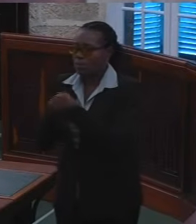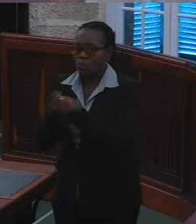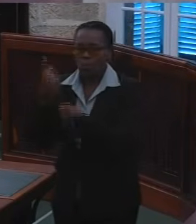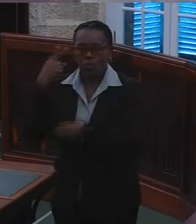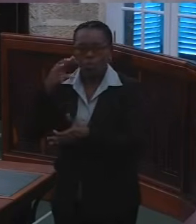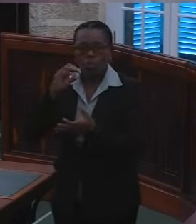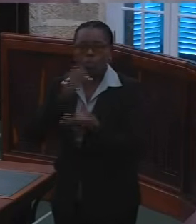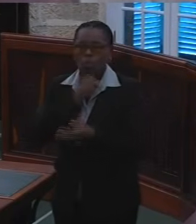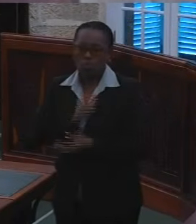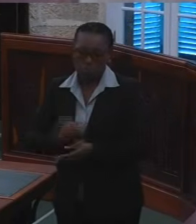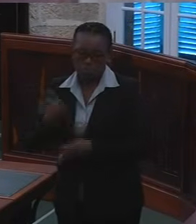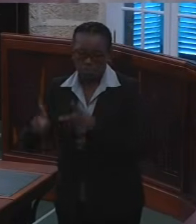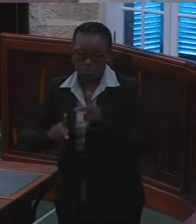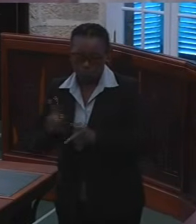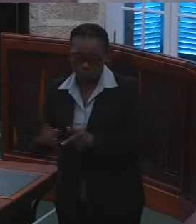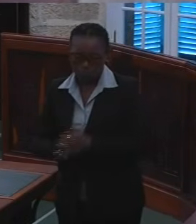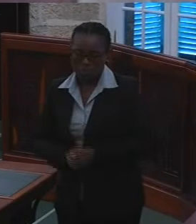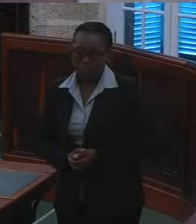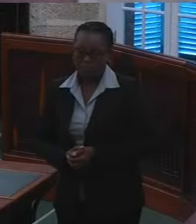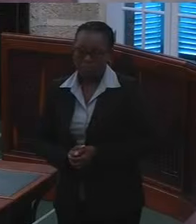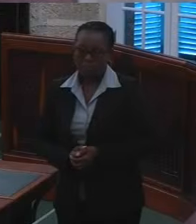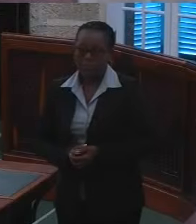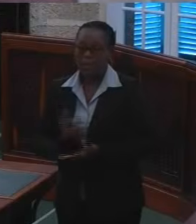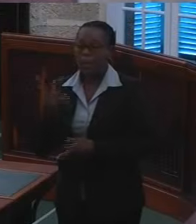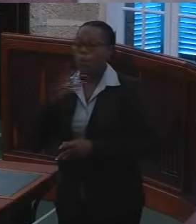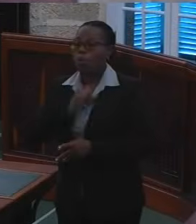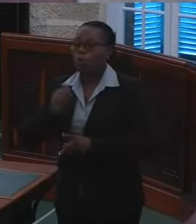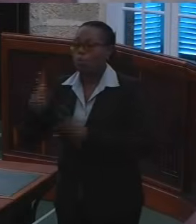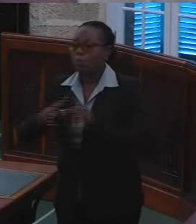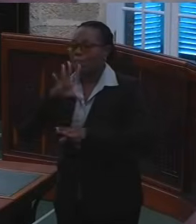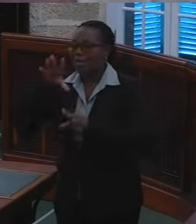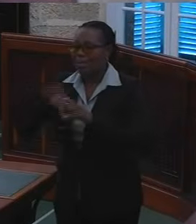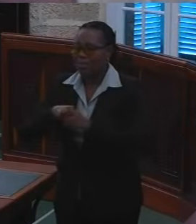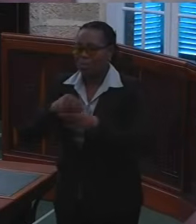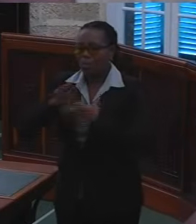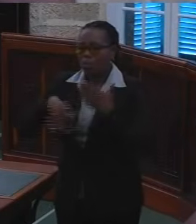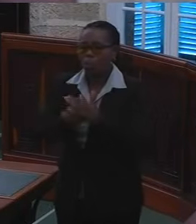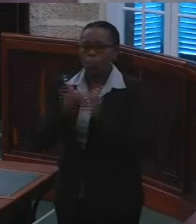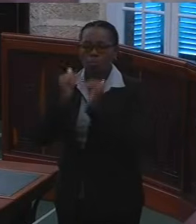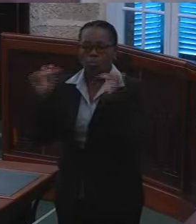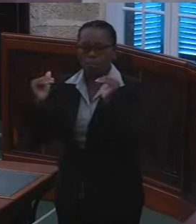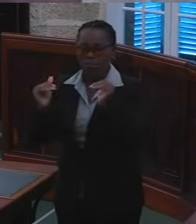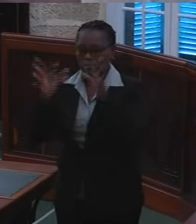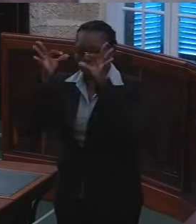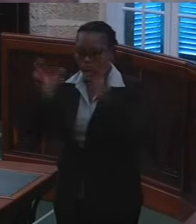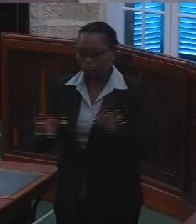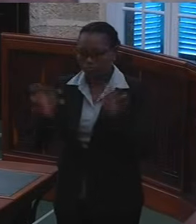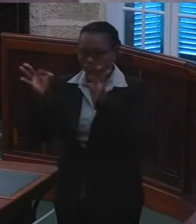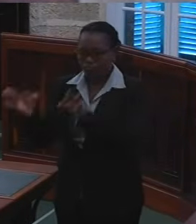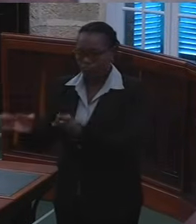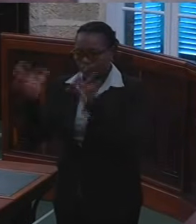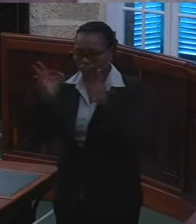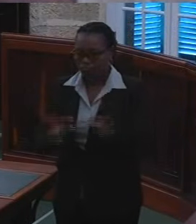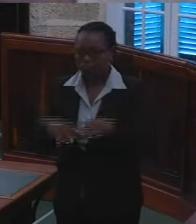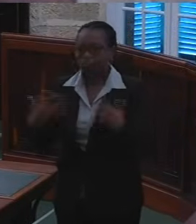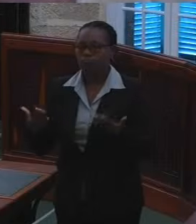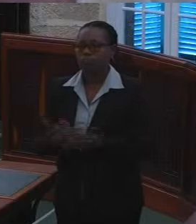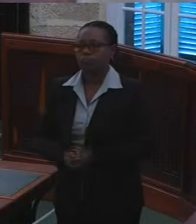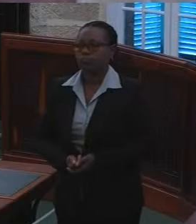persons, participation of older persons at all levels of the decision-making and the decision-making